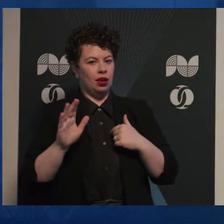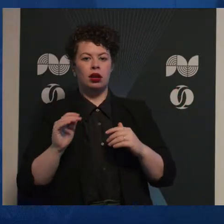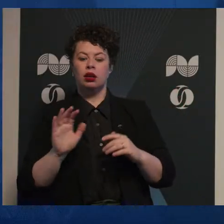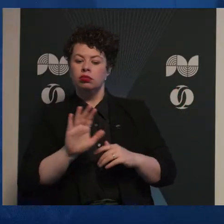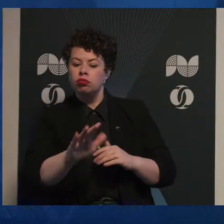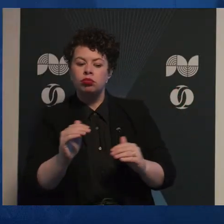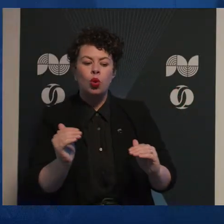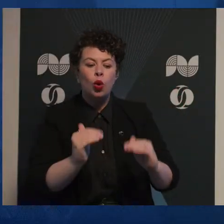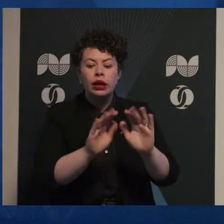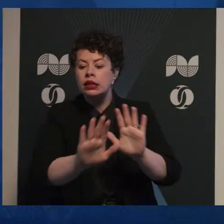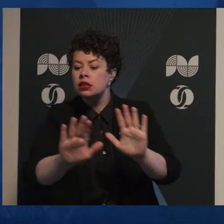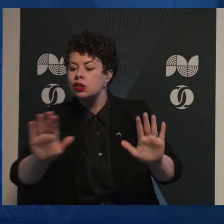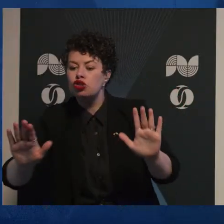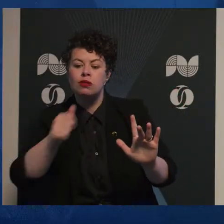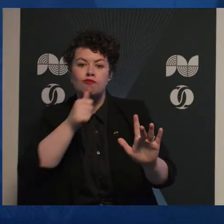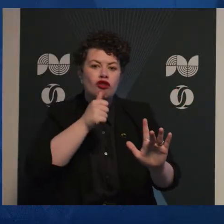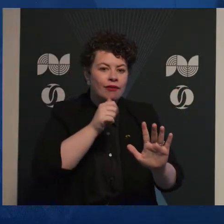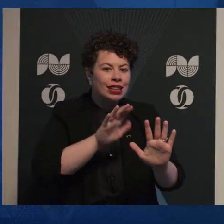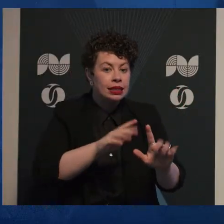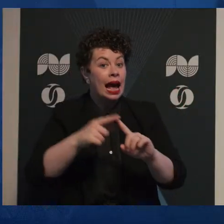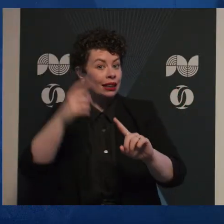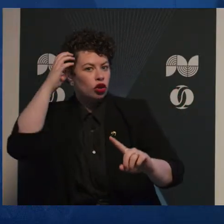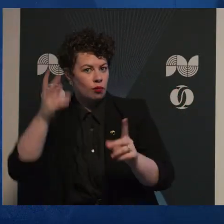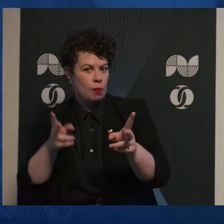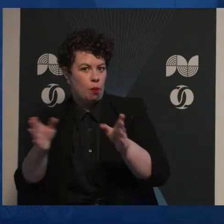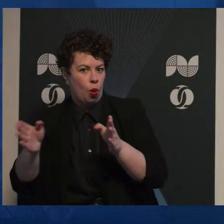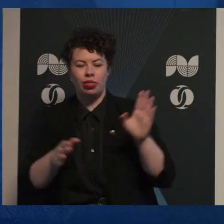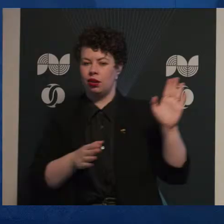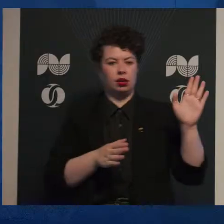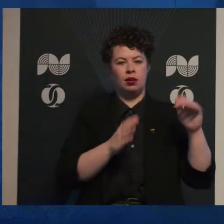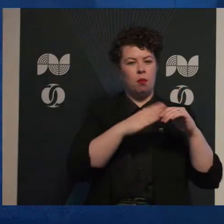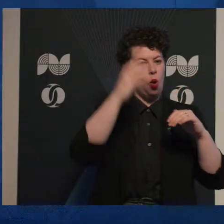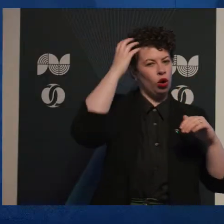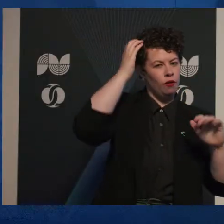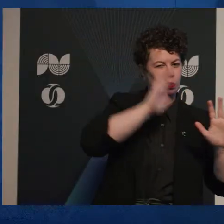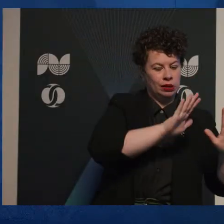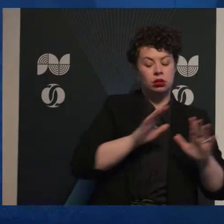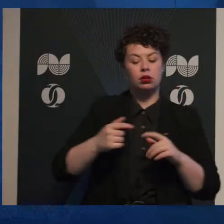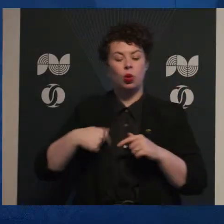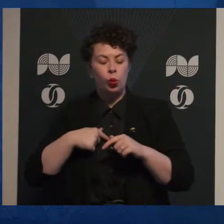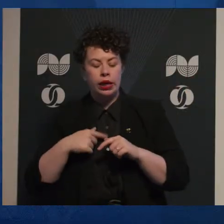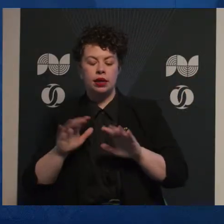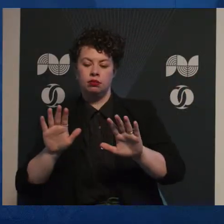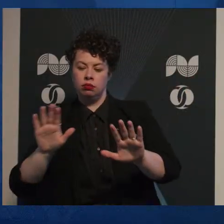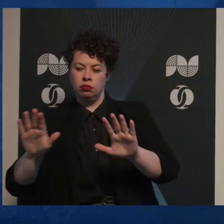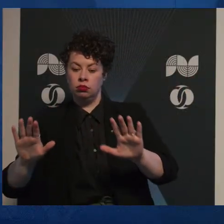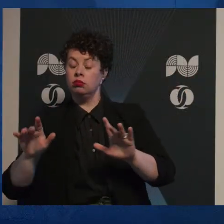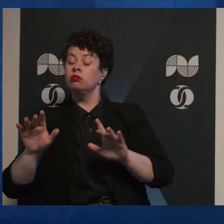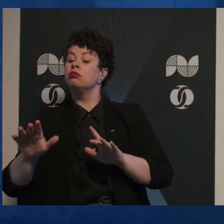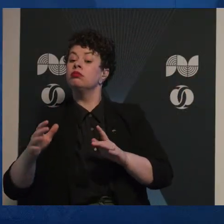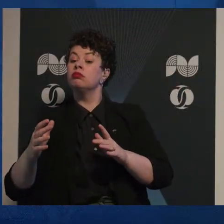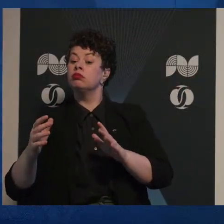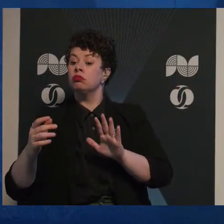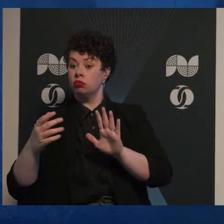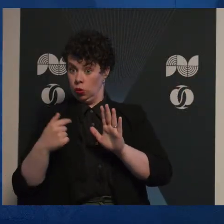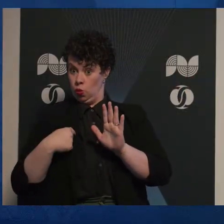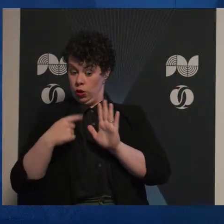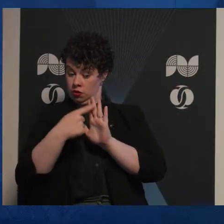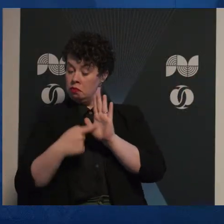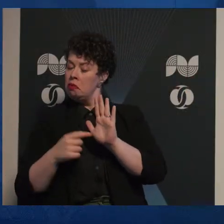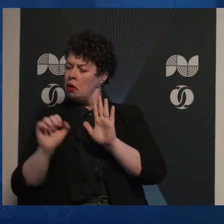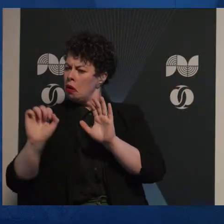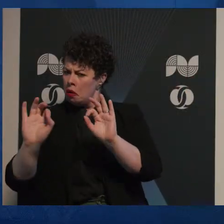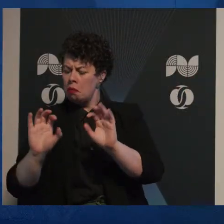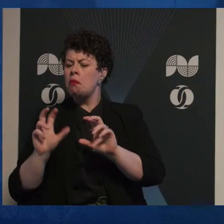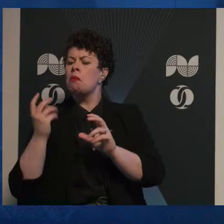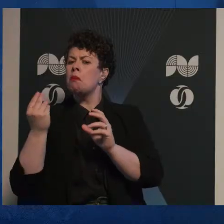work in both the private sector and the public sector gives us traction with our clients to improve standards of governance. And we can work with